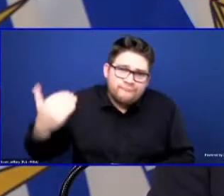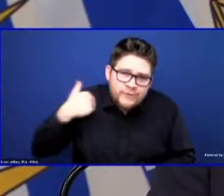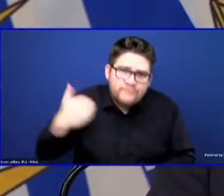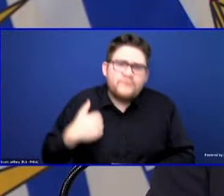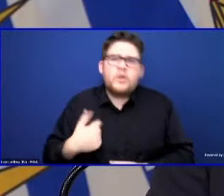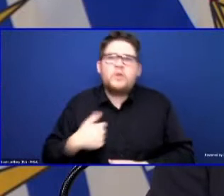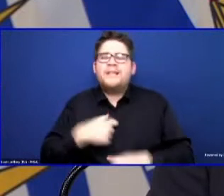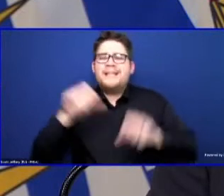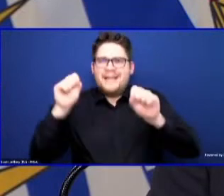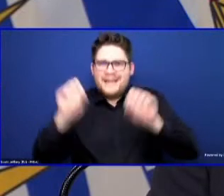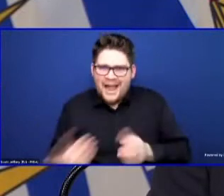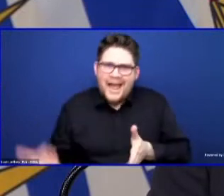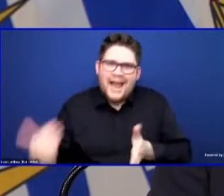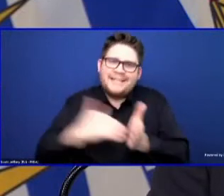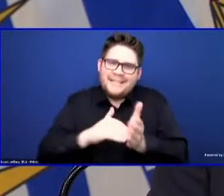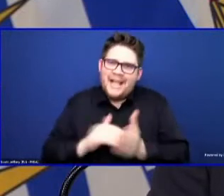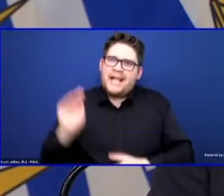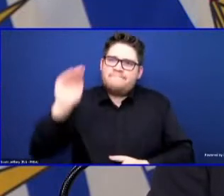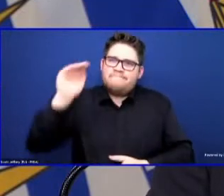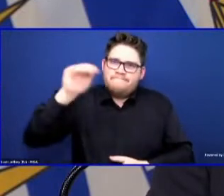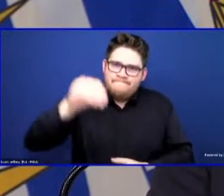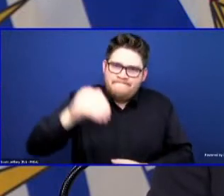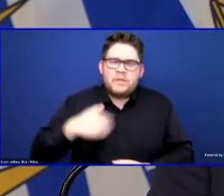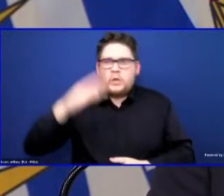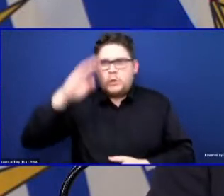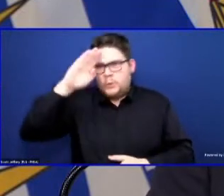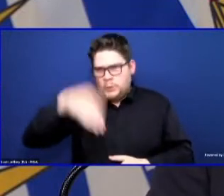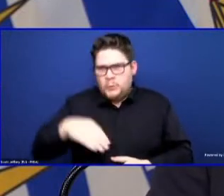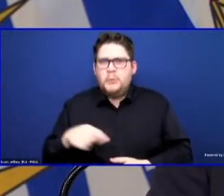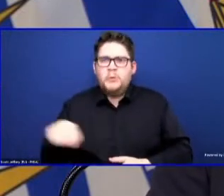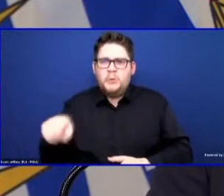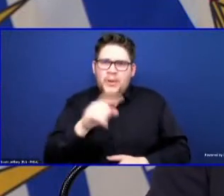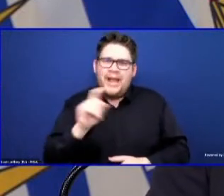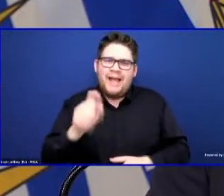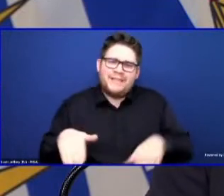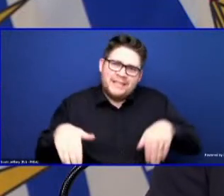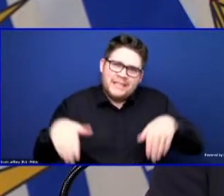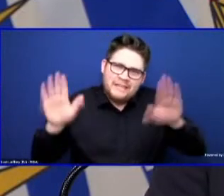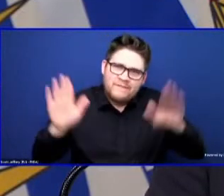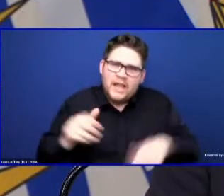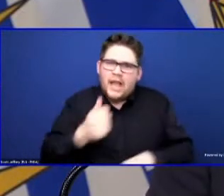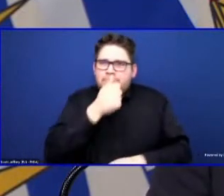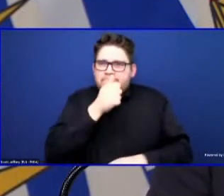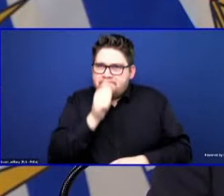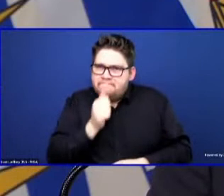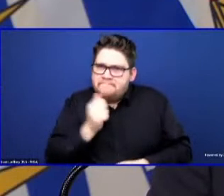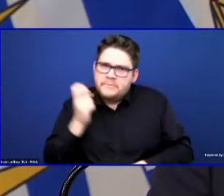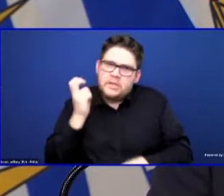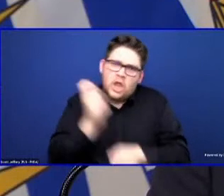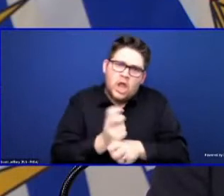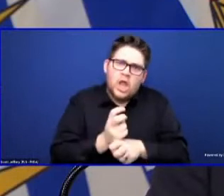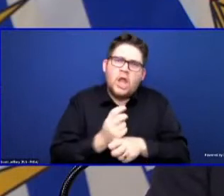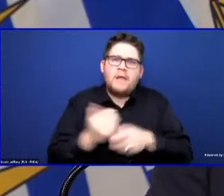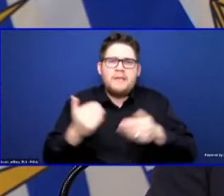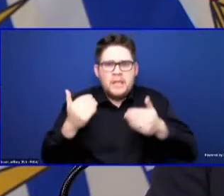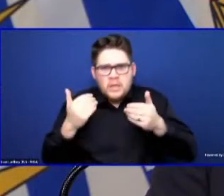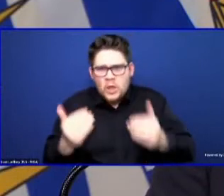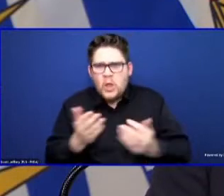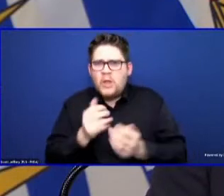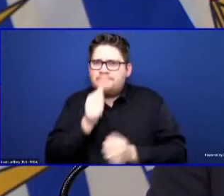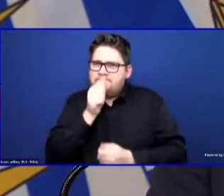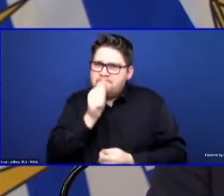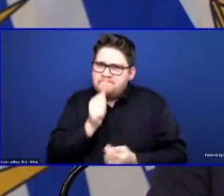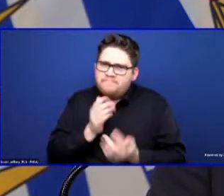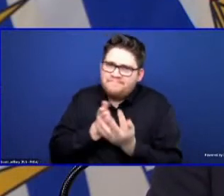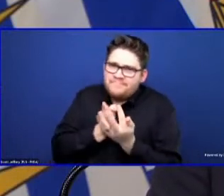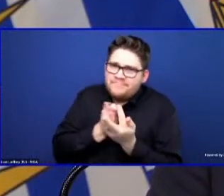day to get us through this next period of time. We are not alone in this fight anymore. We have vaccines on our side,